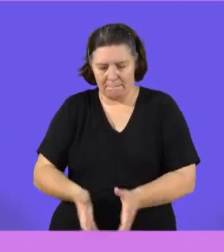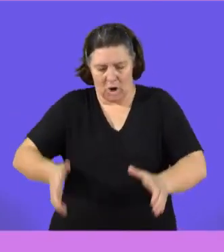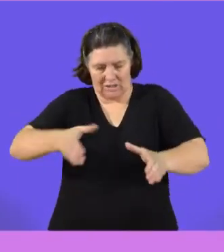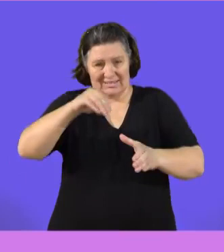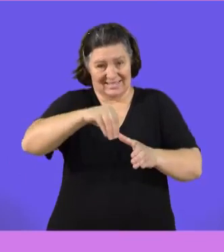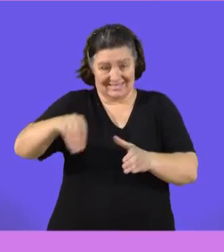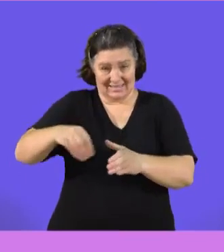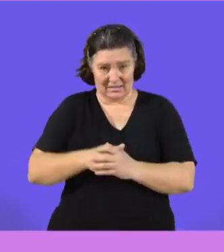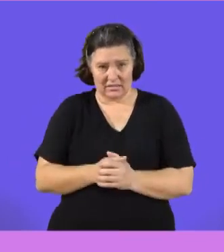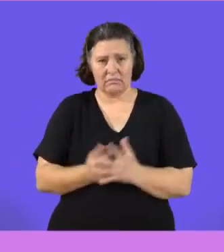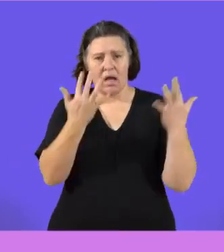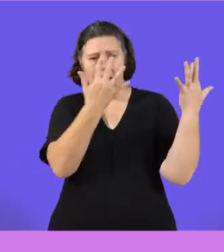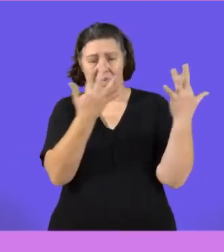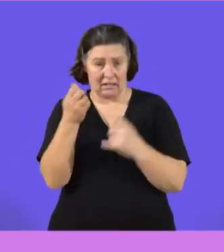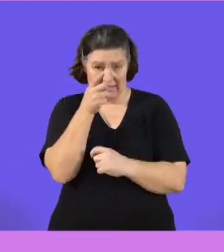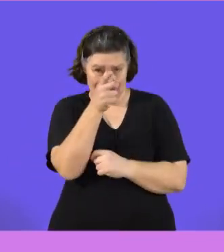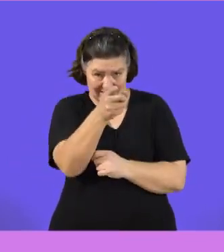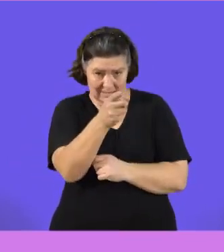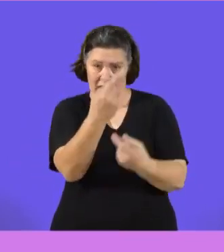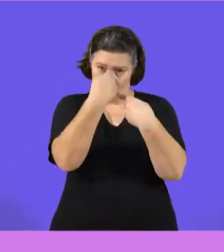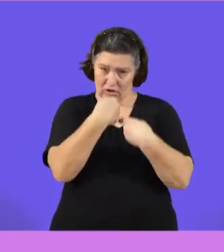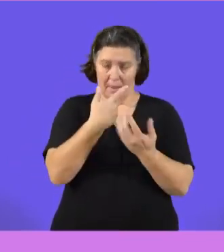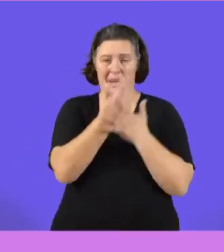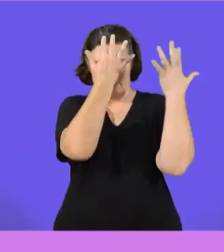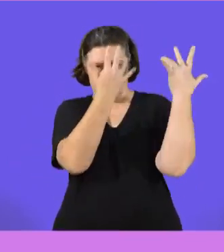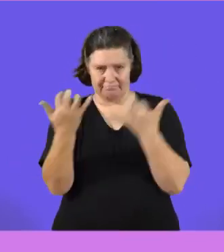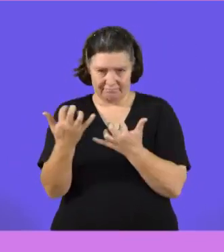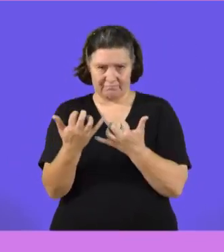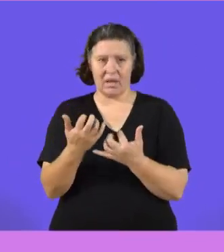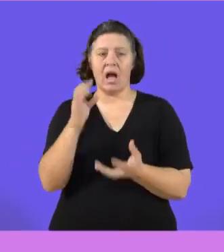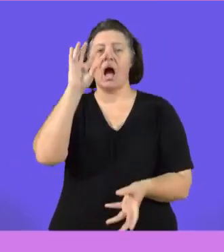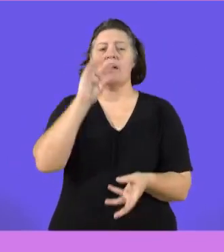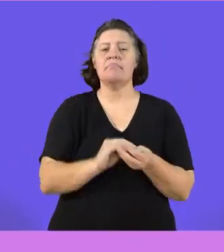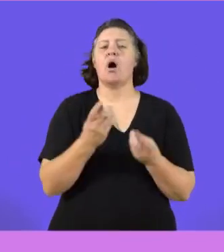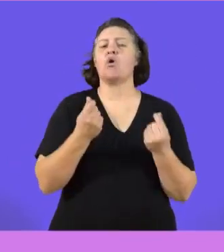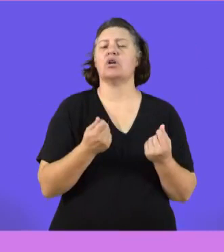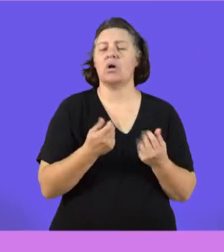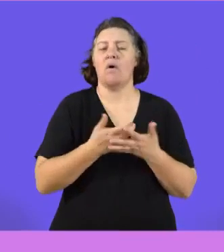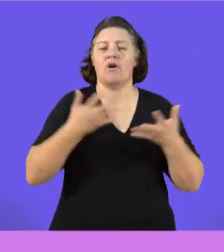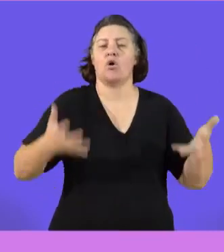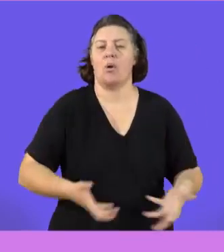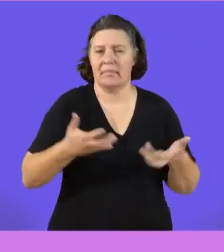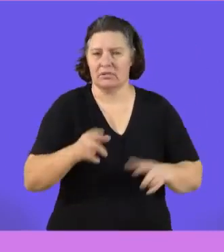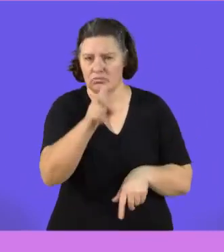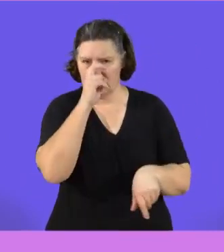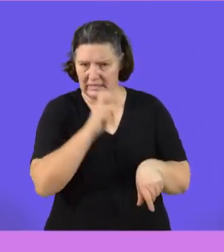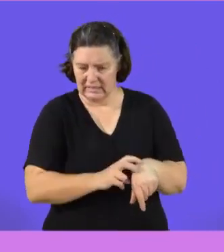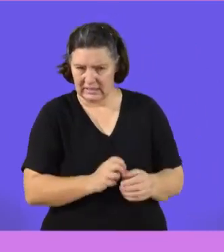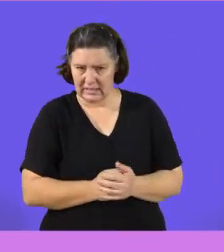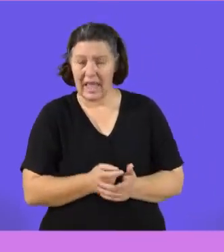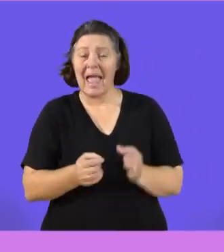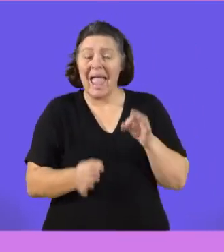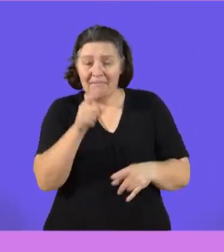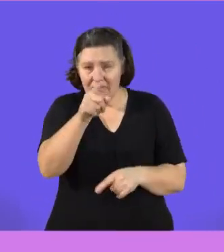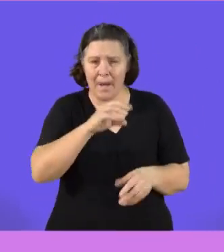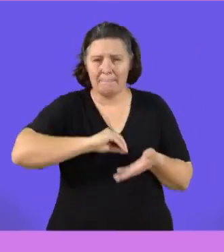pot. Calculate, that's our instruction, we have to calculate again total cost of the compost that he needs if